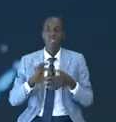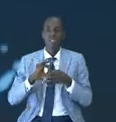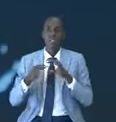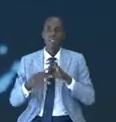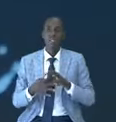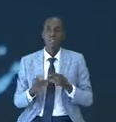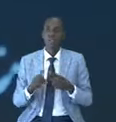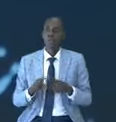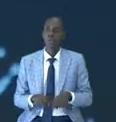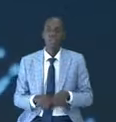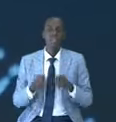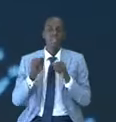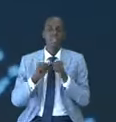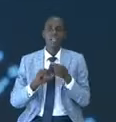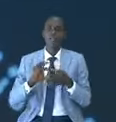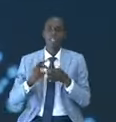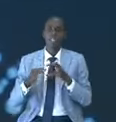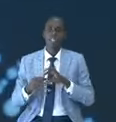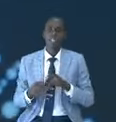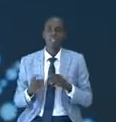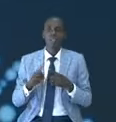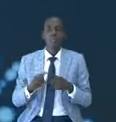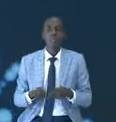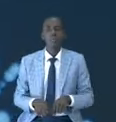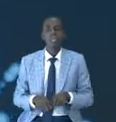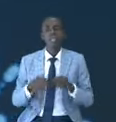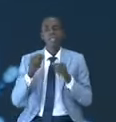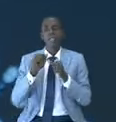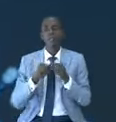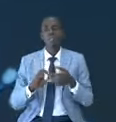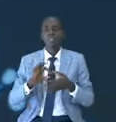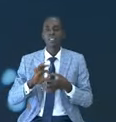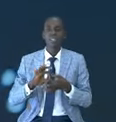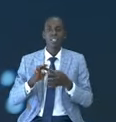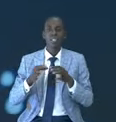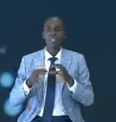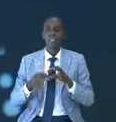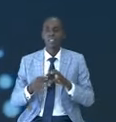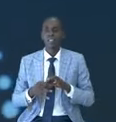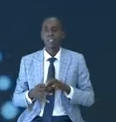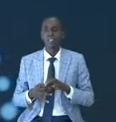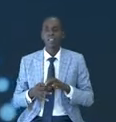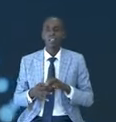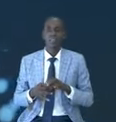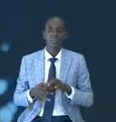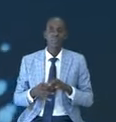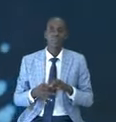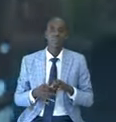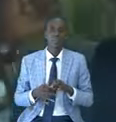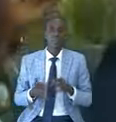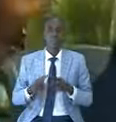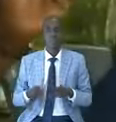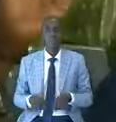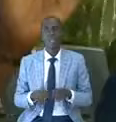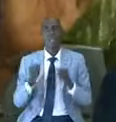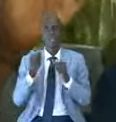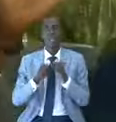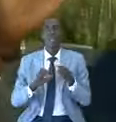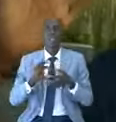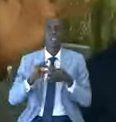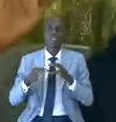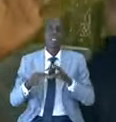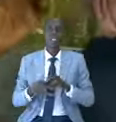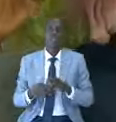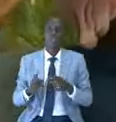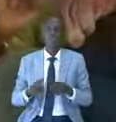every chain, to break every chain. To break every chain, to break every chain, to break